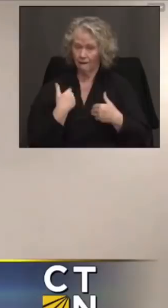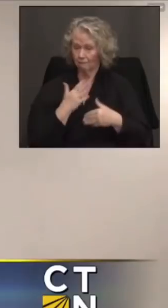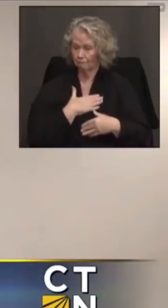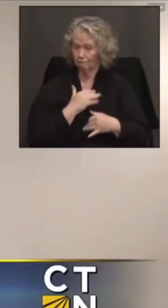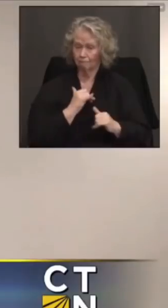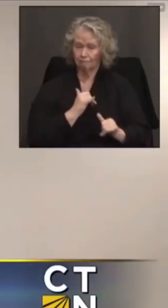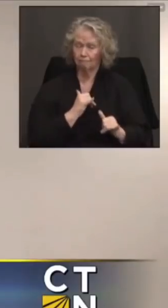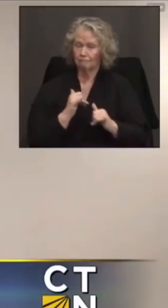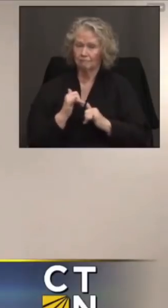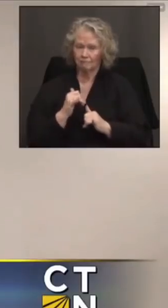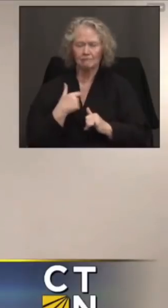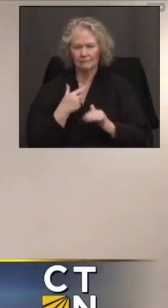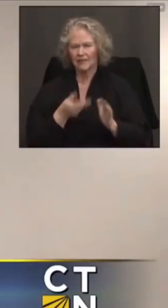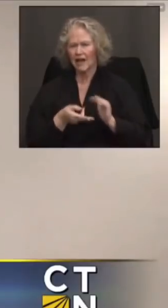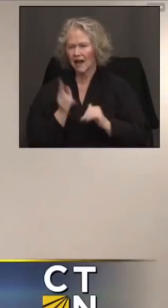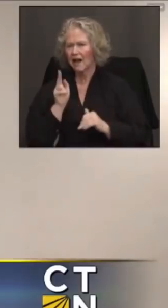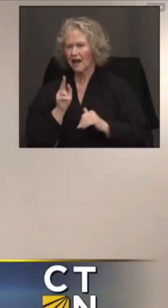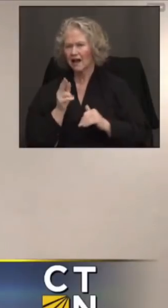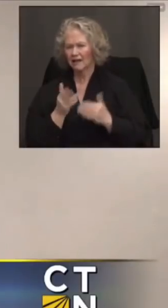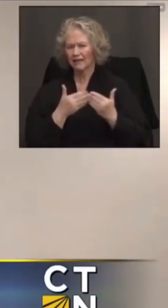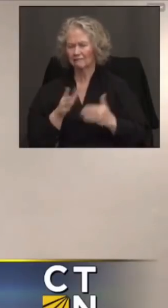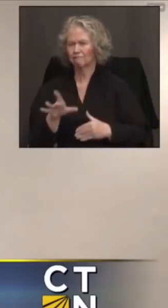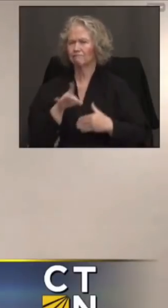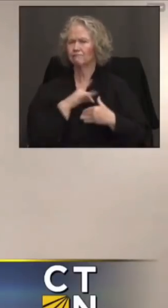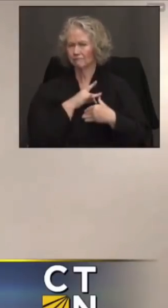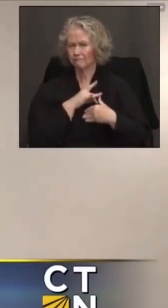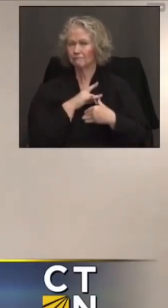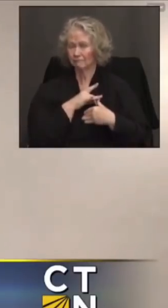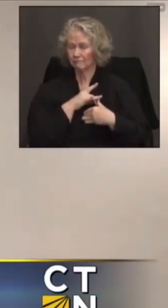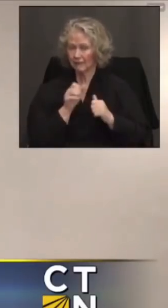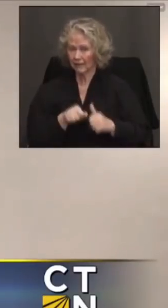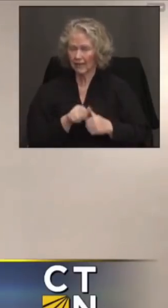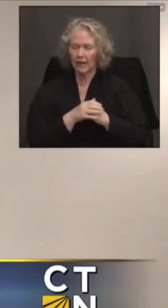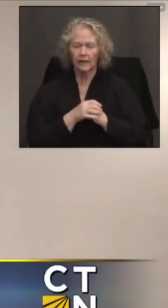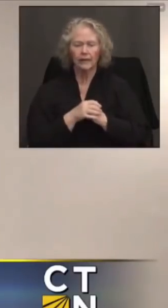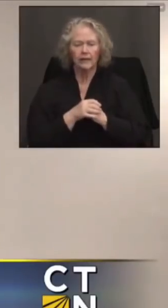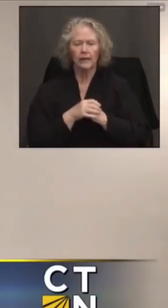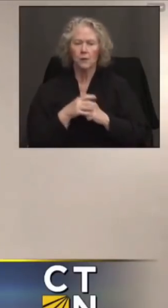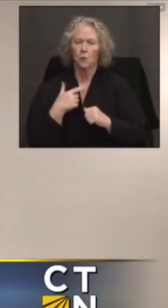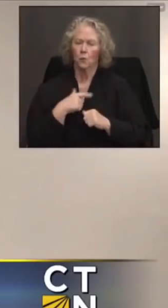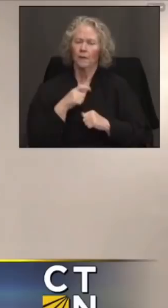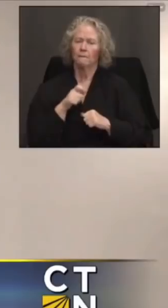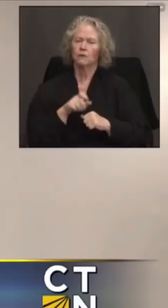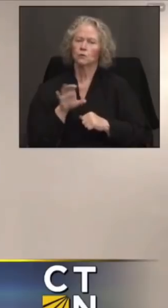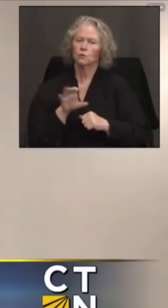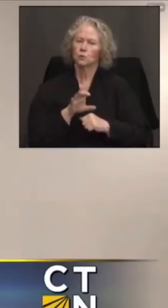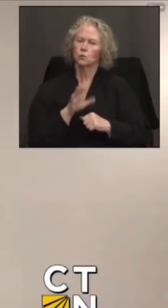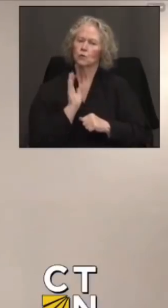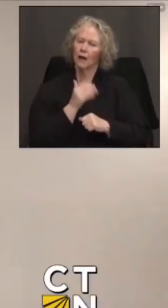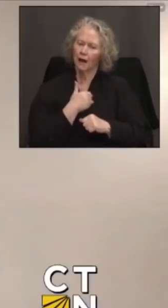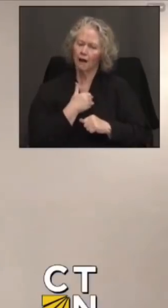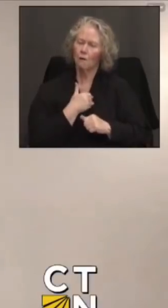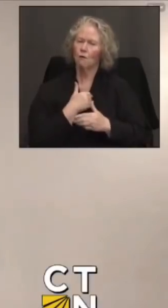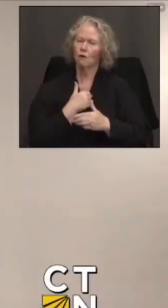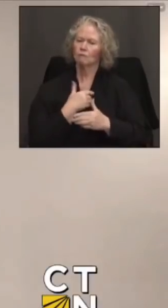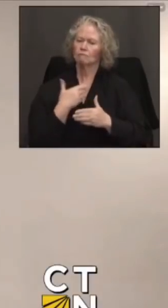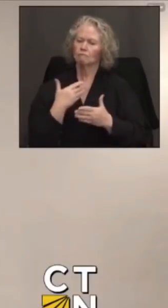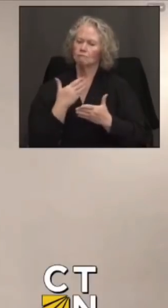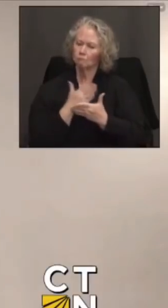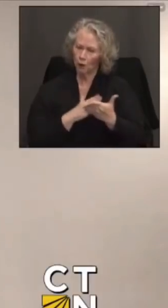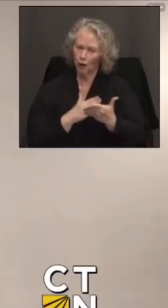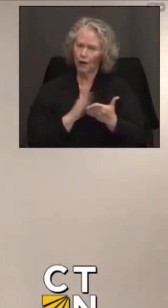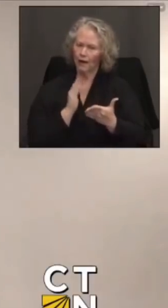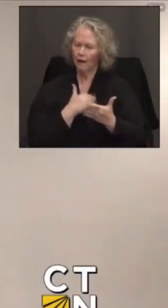we are very at risk to this virus. And so what we need to do is do our part and play our role, and we need to